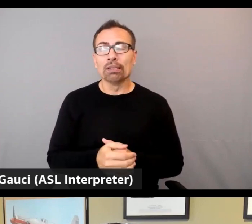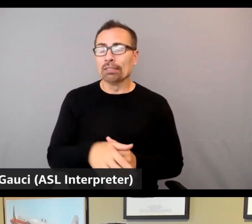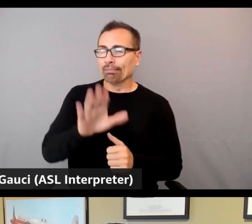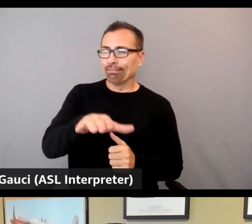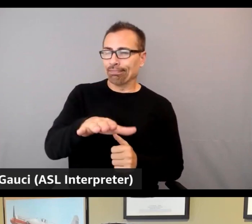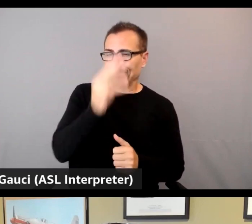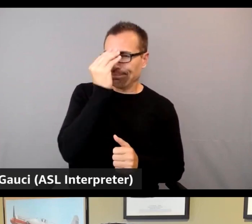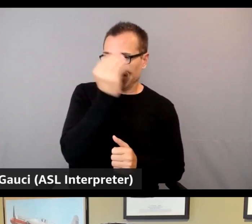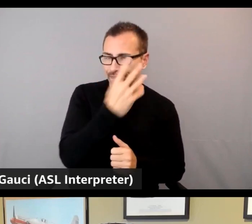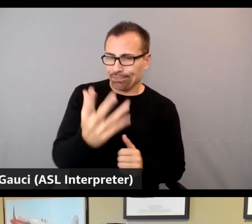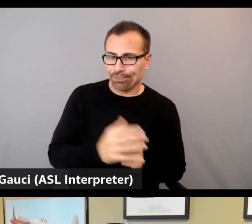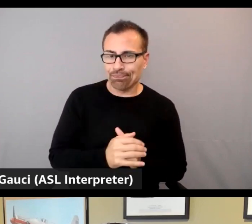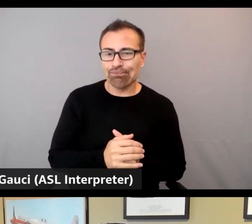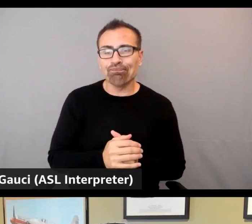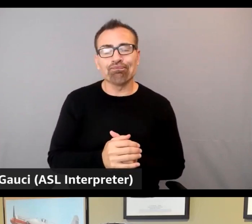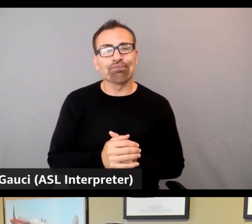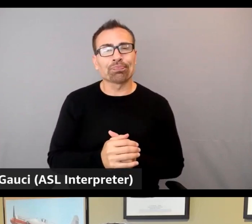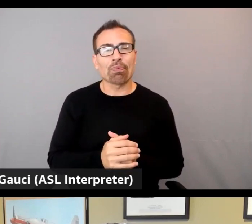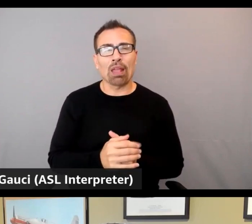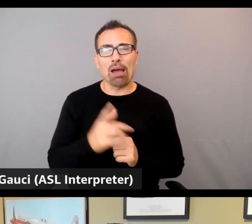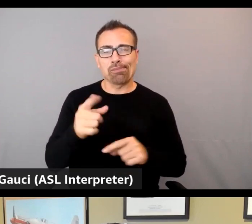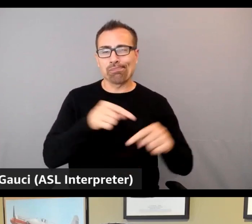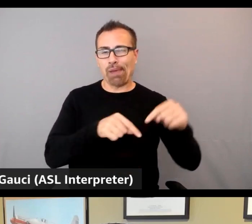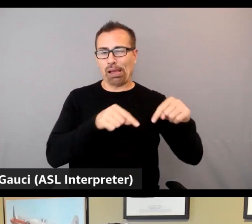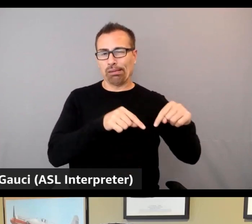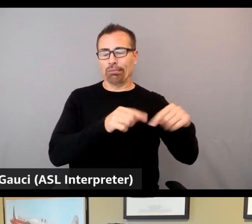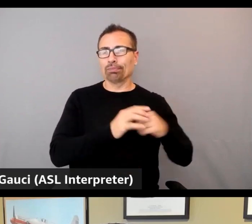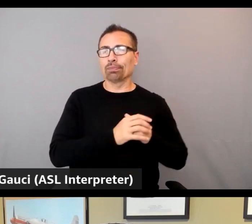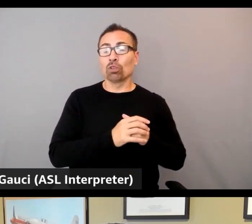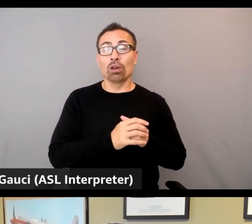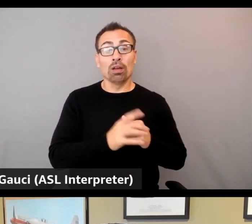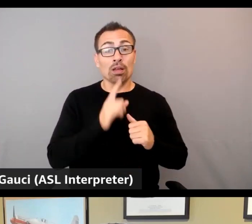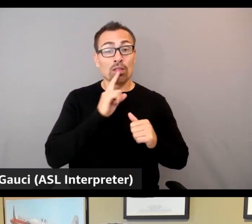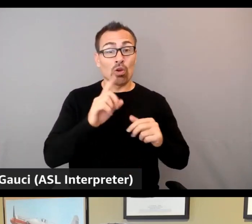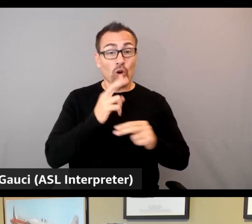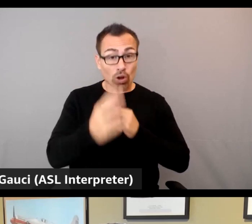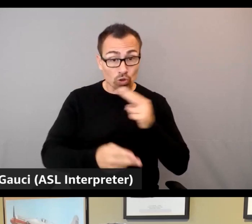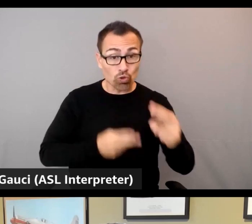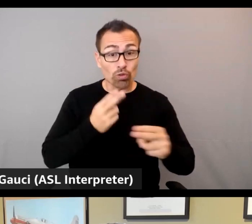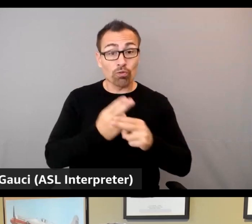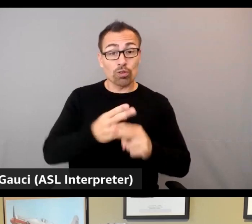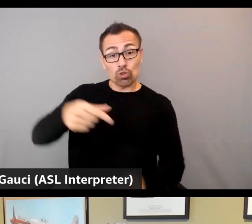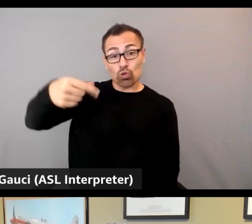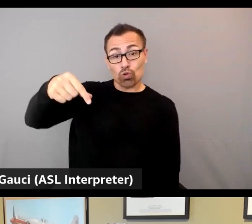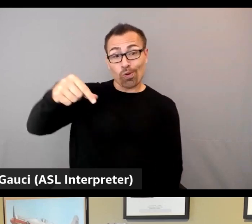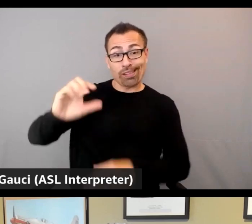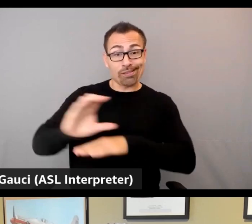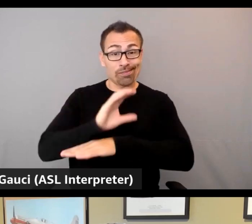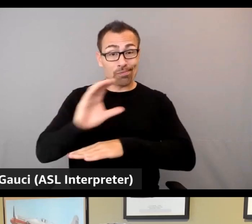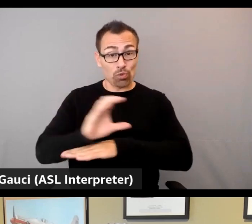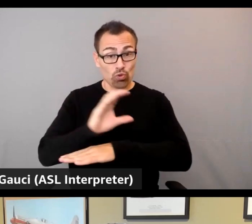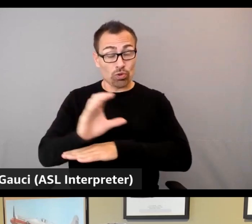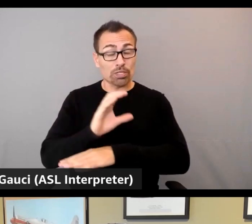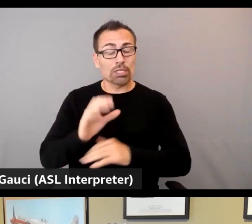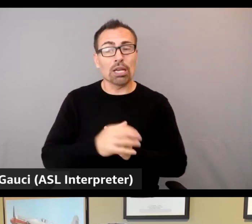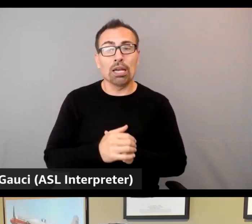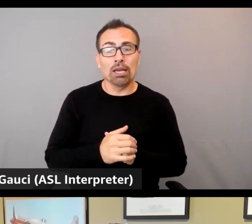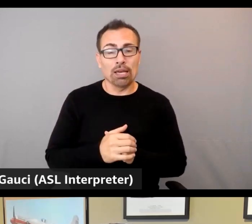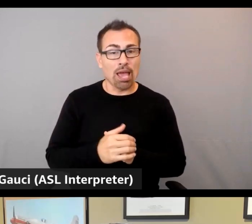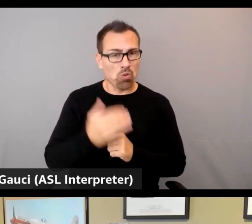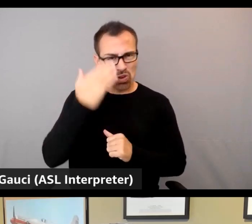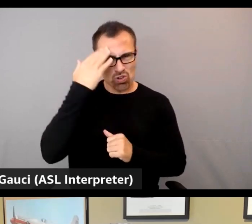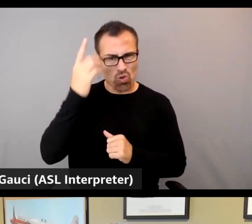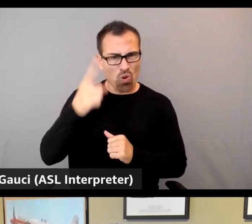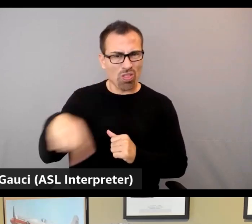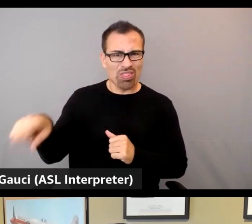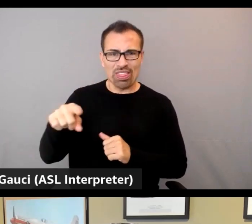to take one step back, there are universal quantum computers and we know that universal quantum computers can do things that